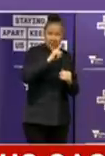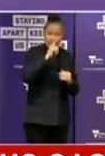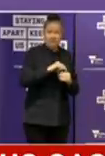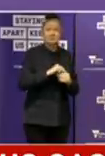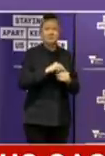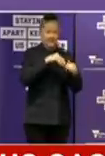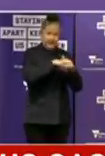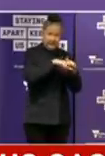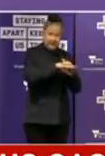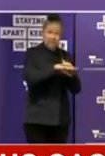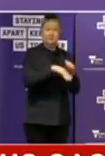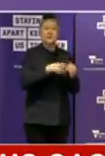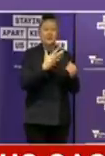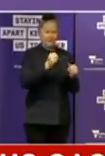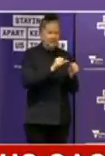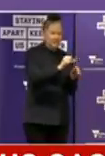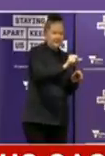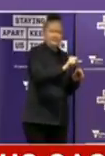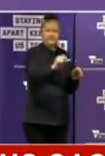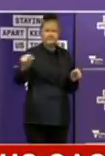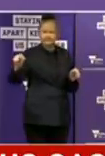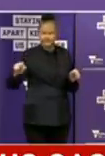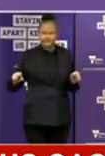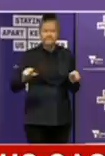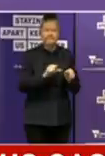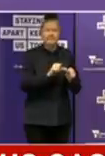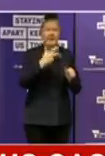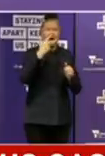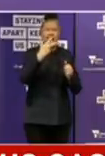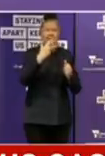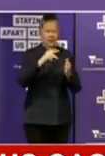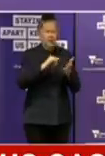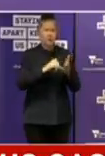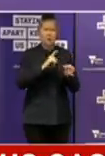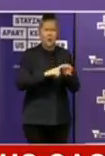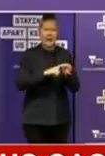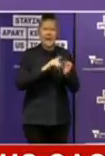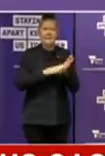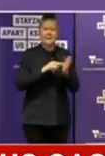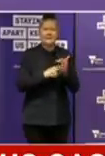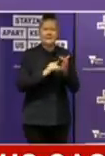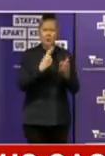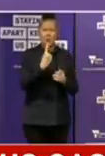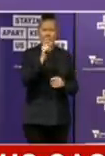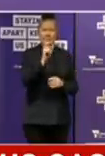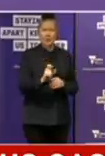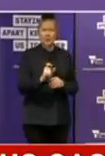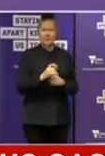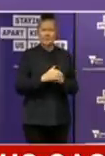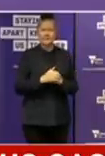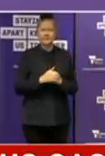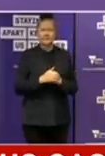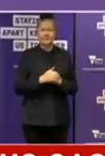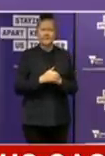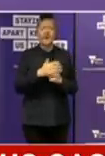density of 1 person per 8 square metres. In terms of faith gatherings, religious gatherings, again on the same